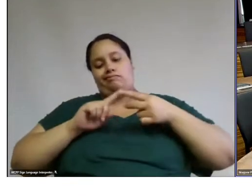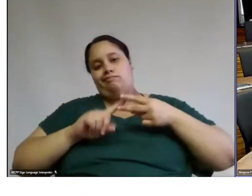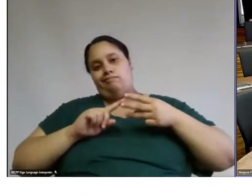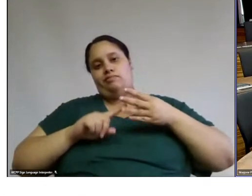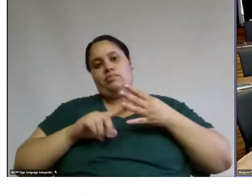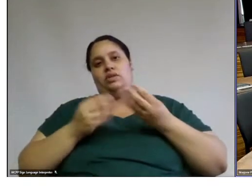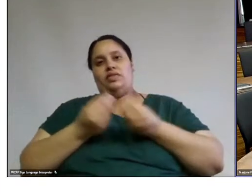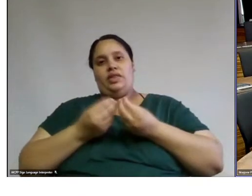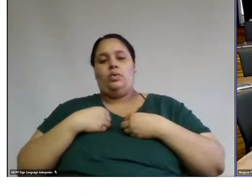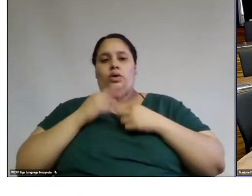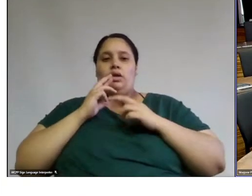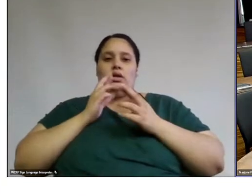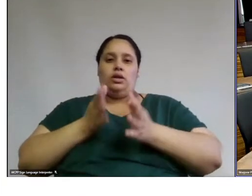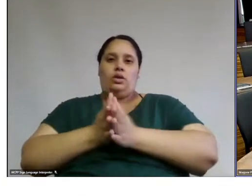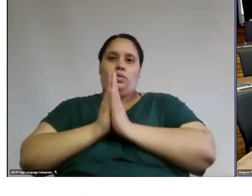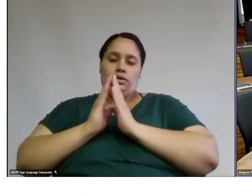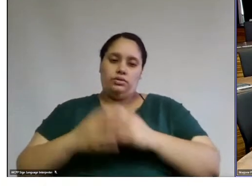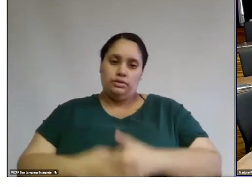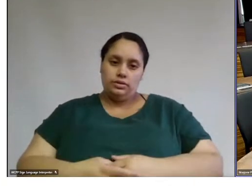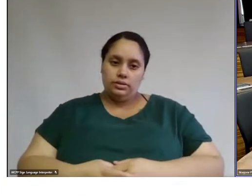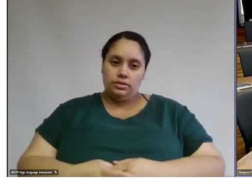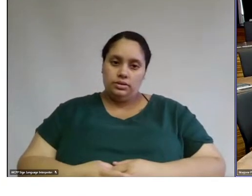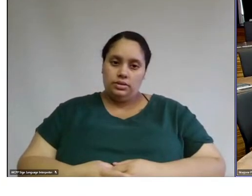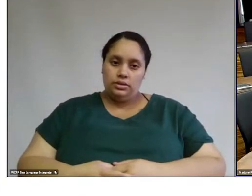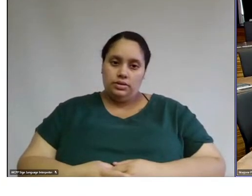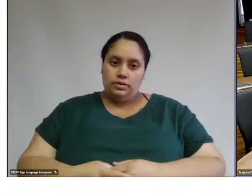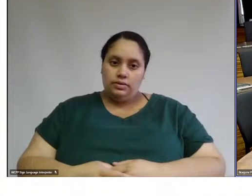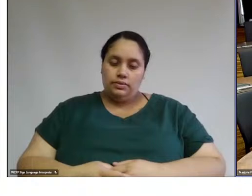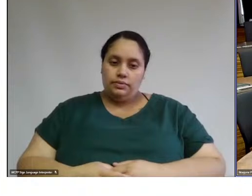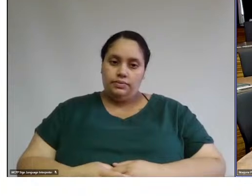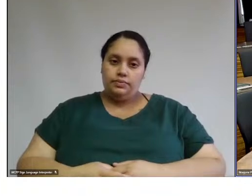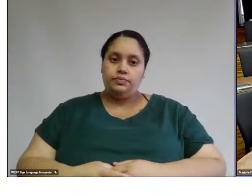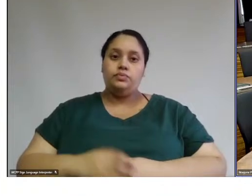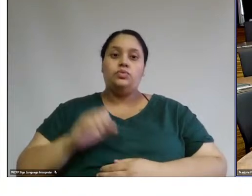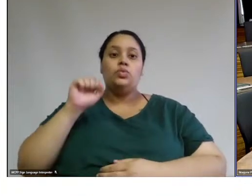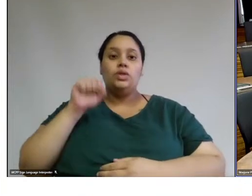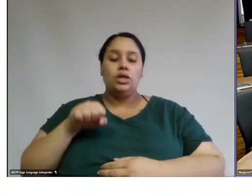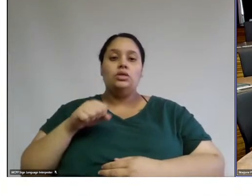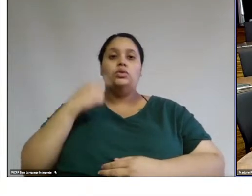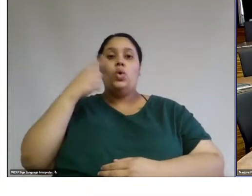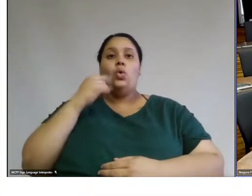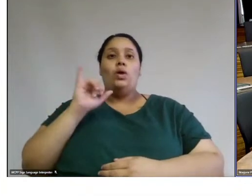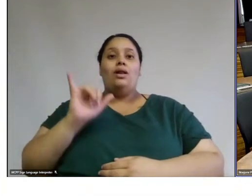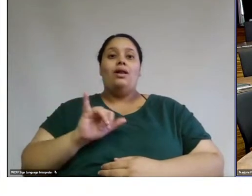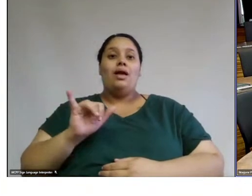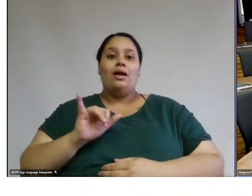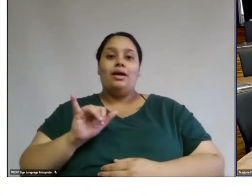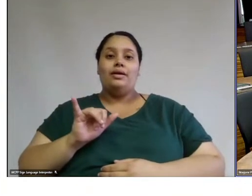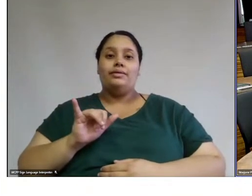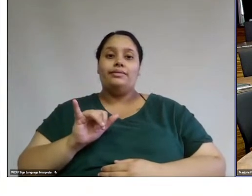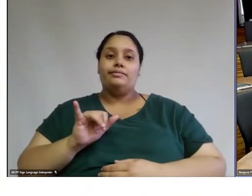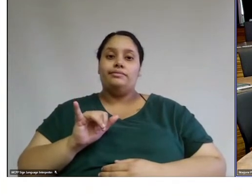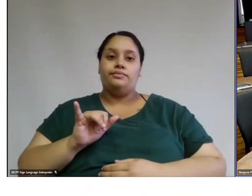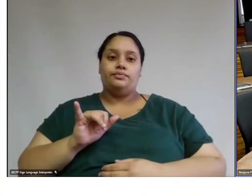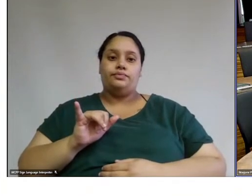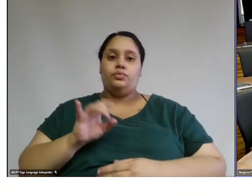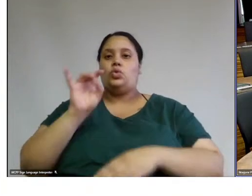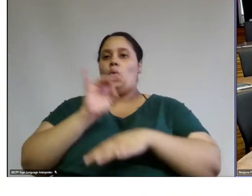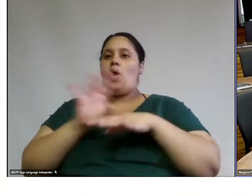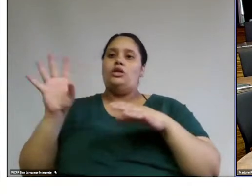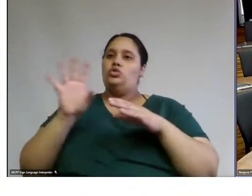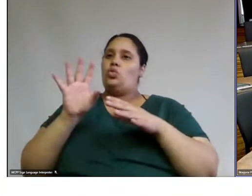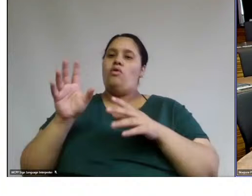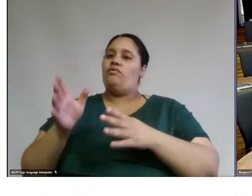those particular products. Yes, on the face of it, it looks like it's a one-sided